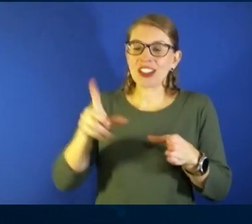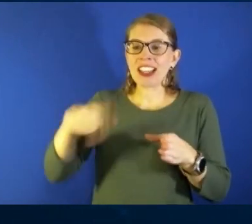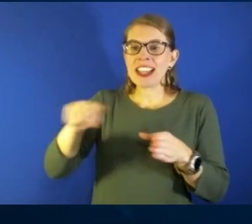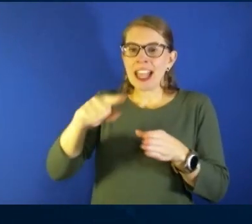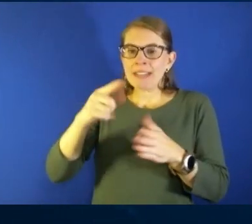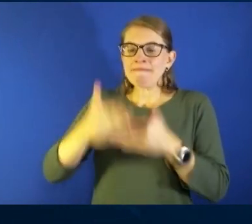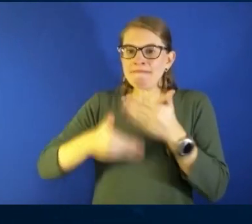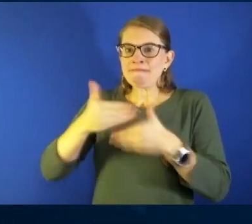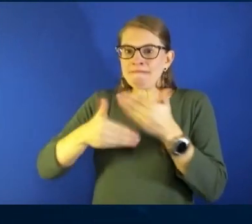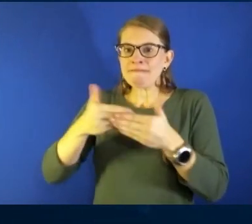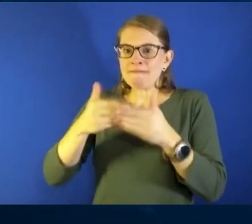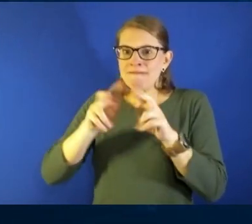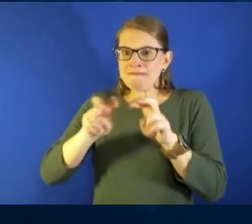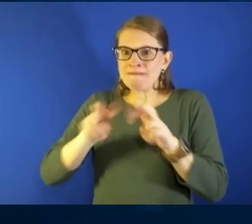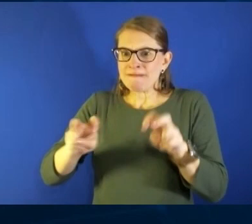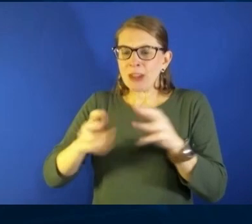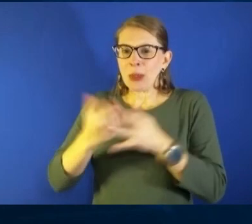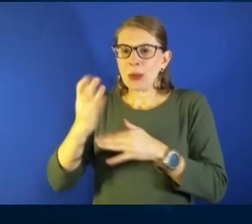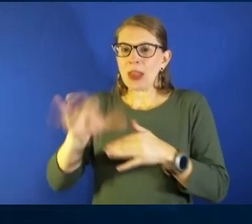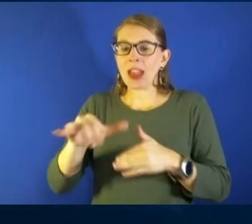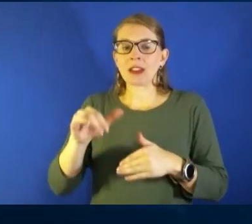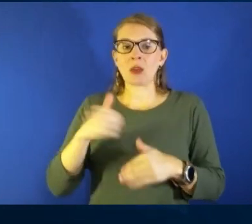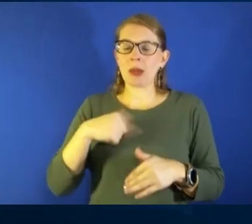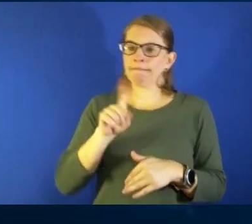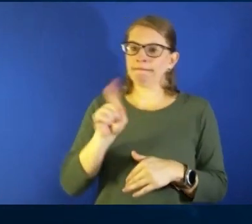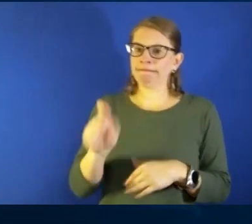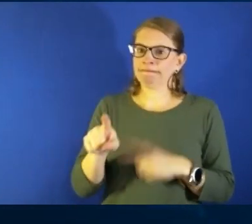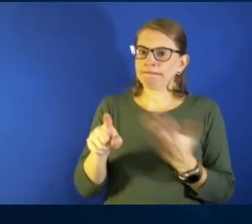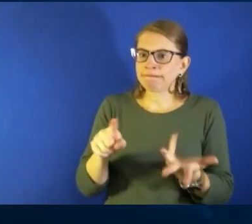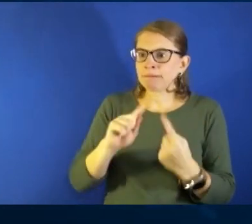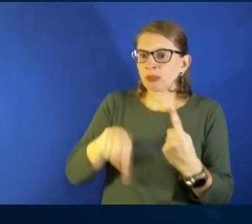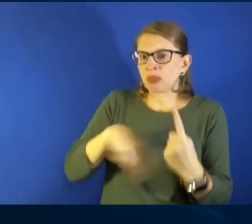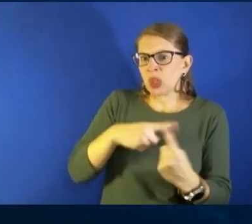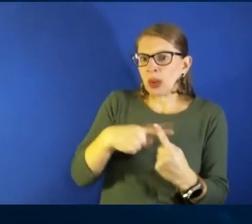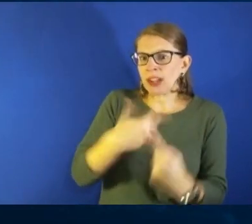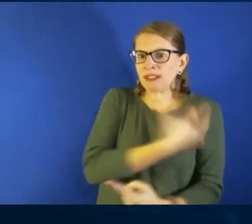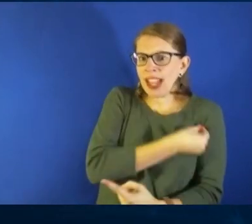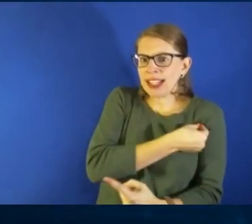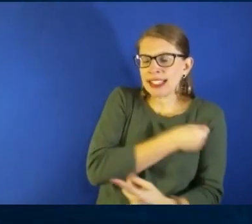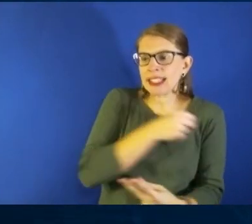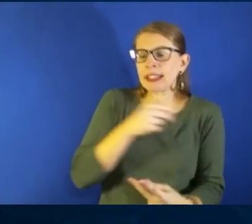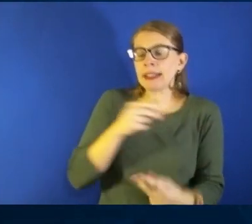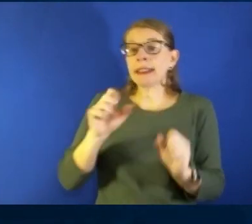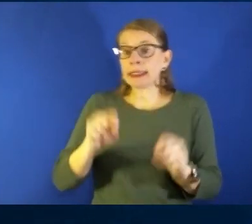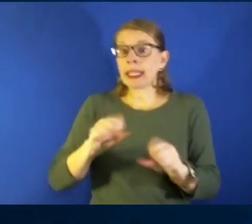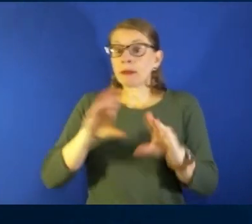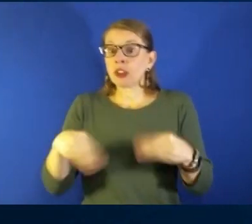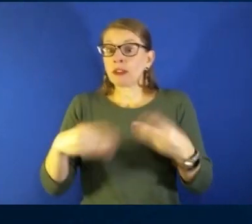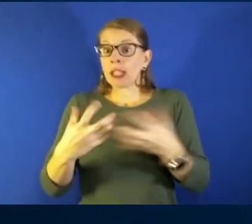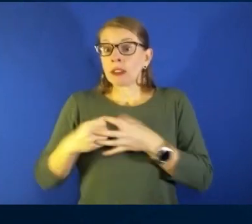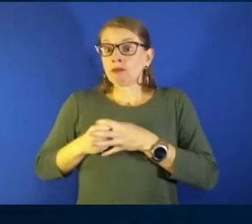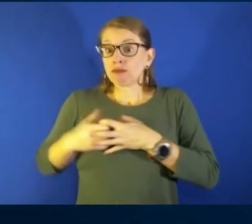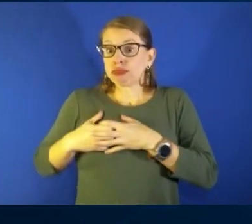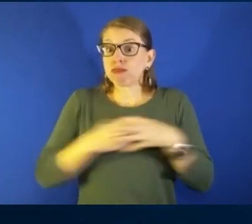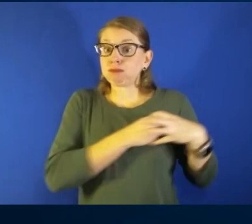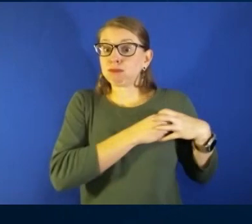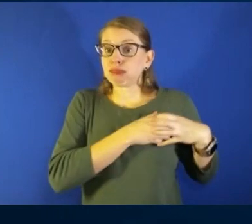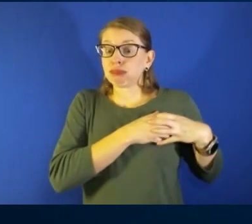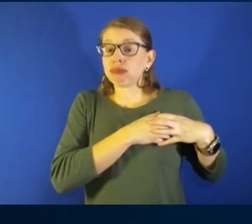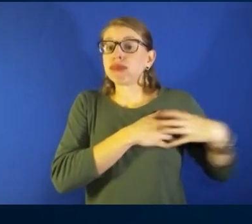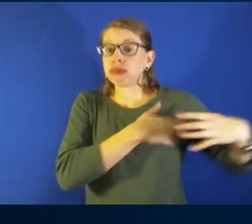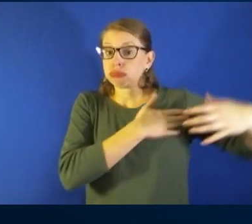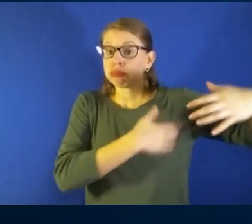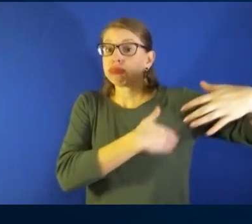we ask the question about, when was their vaccine? We know it can give you some swelling in your lymph nodes under your armpit that can